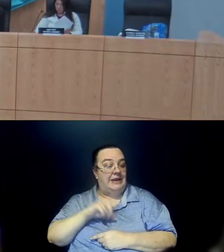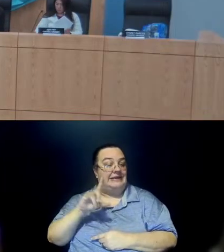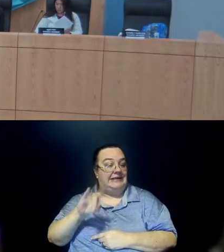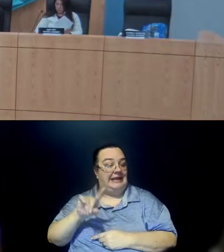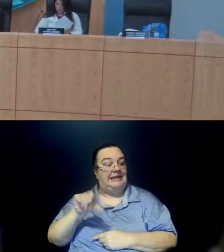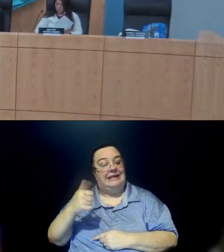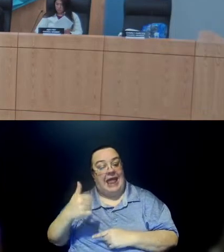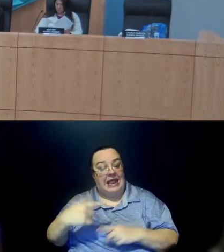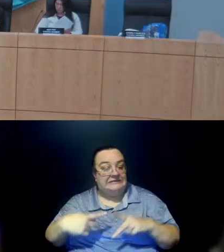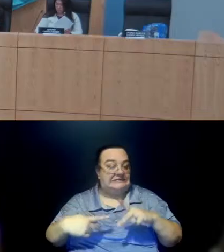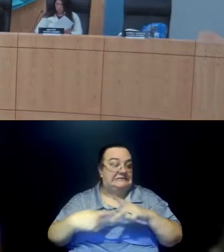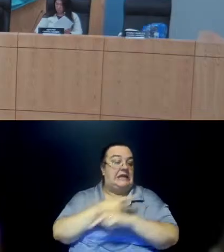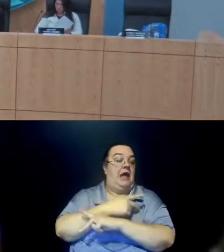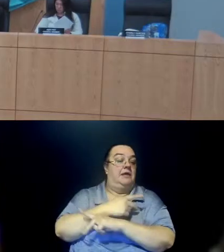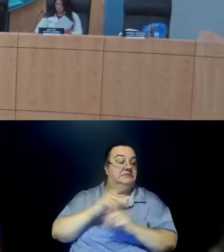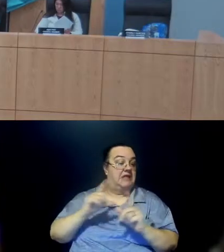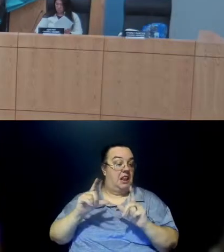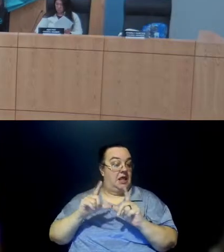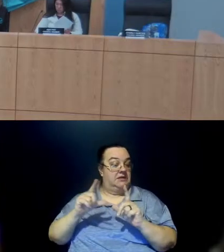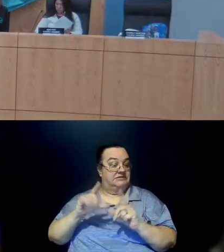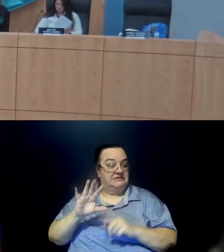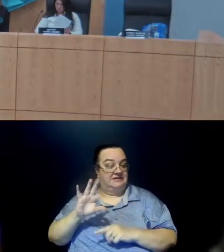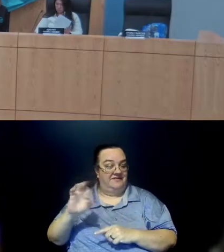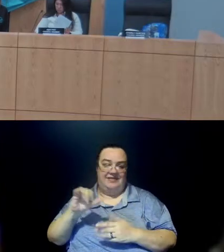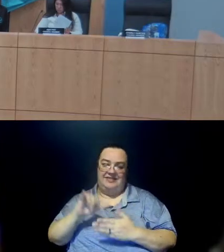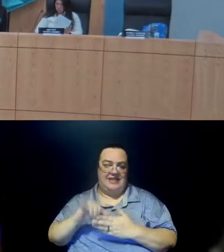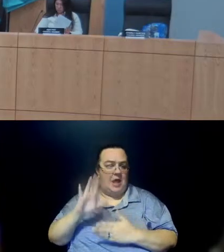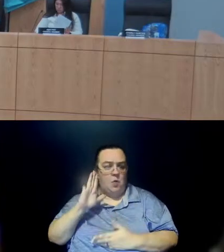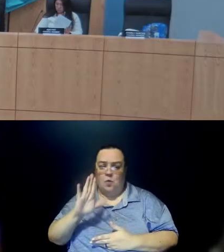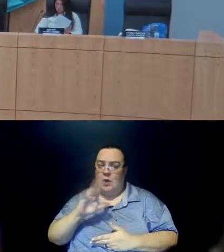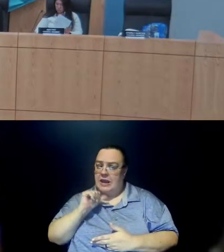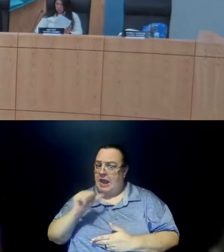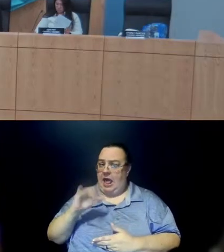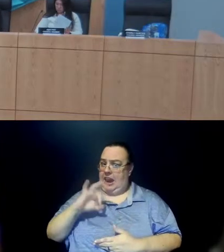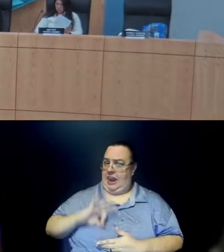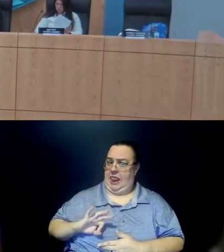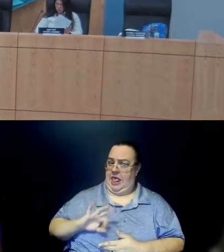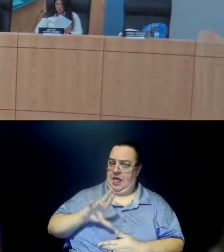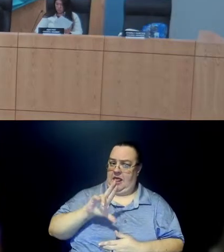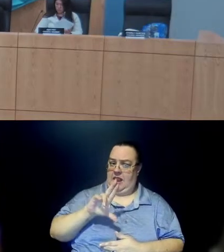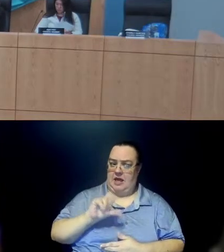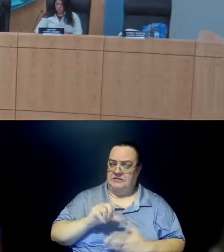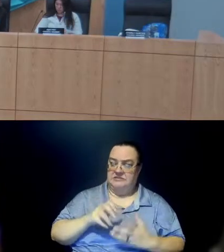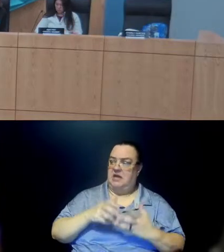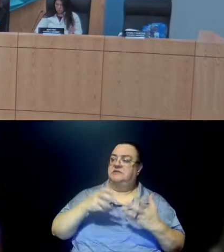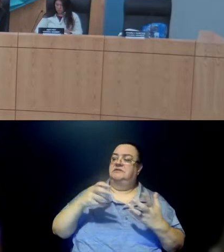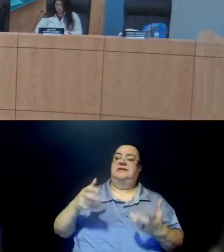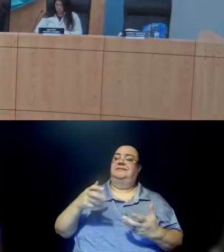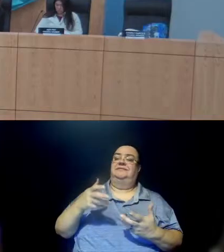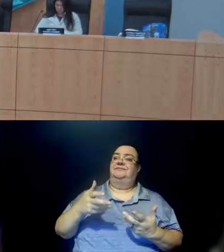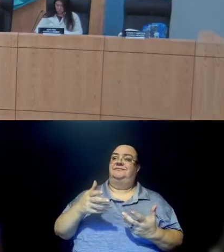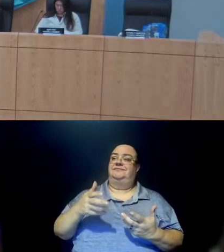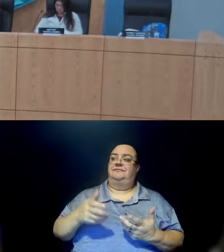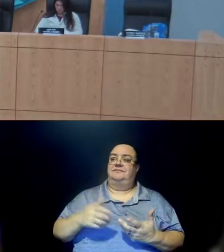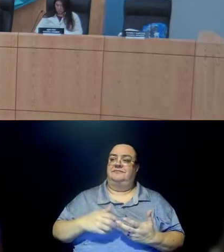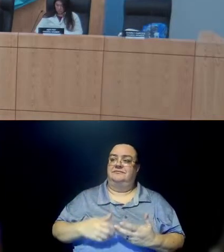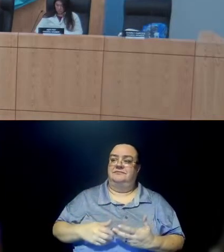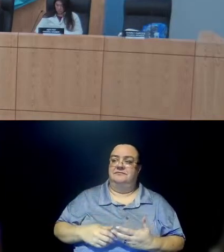the license fee, that wouldn't net us a ton. Like, that wouldn't net